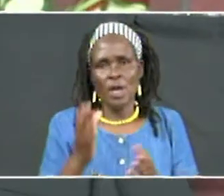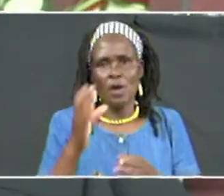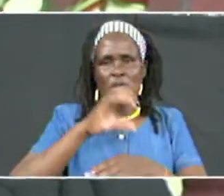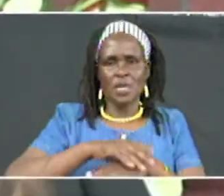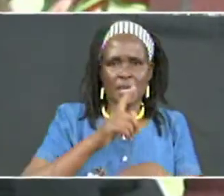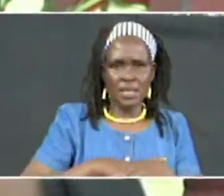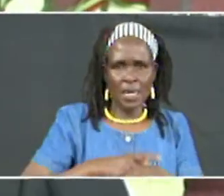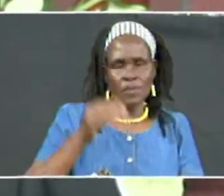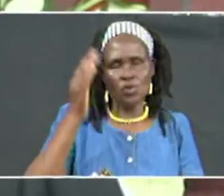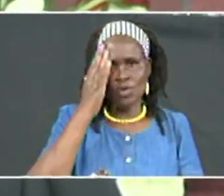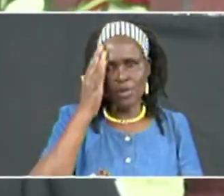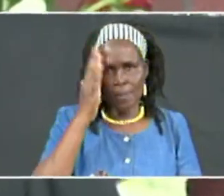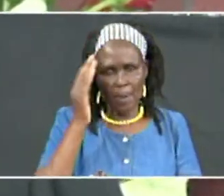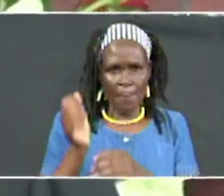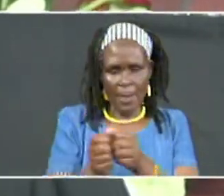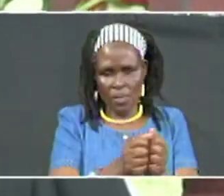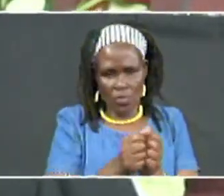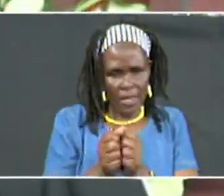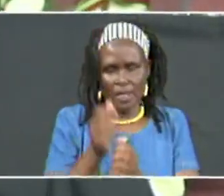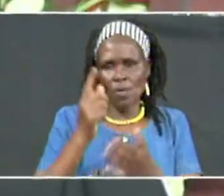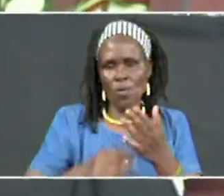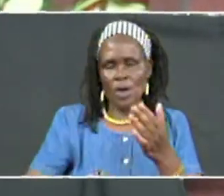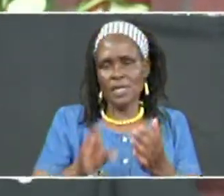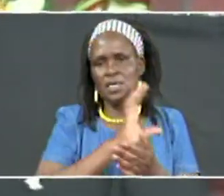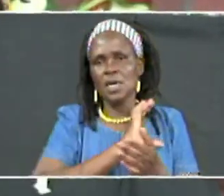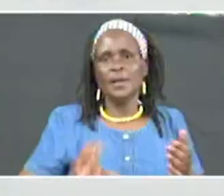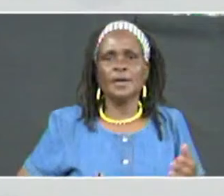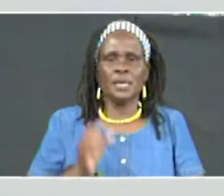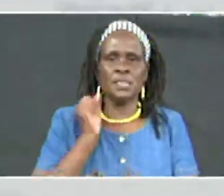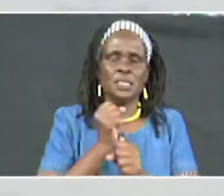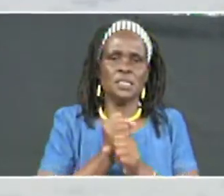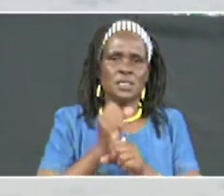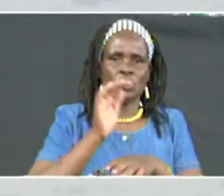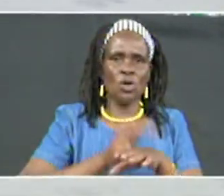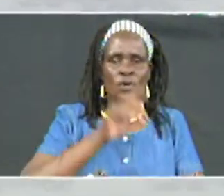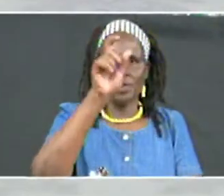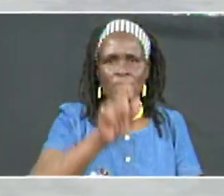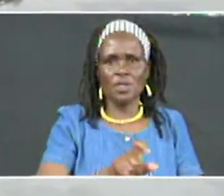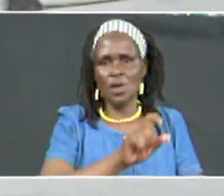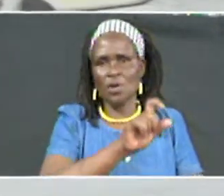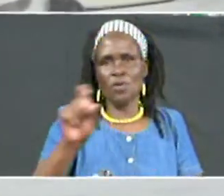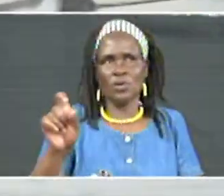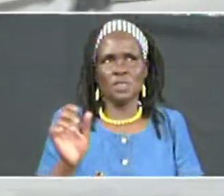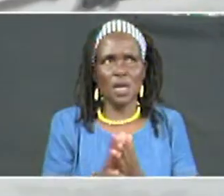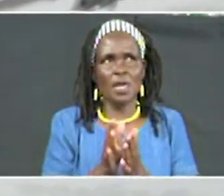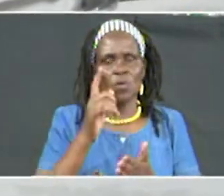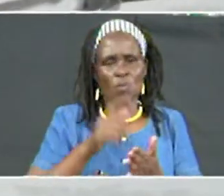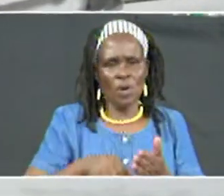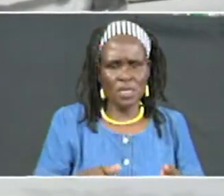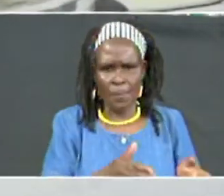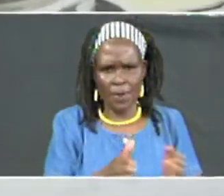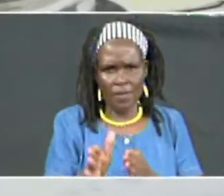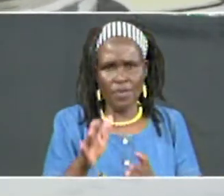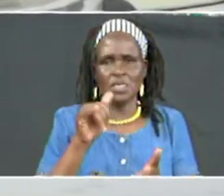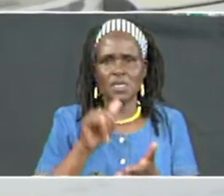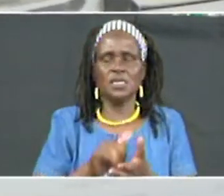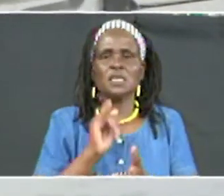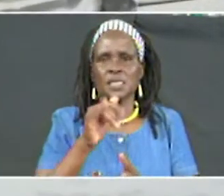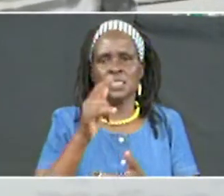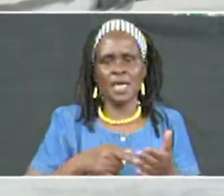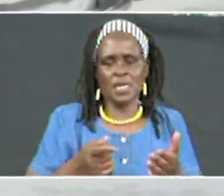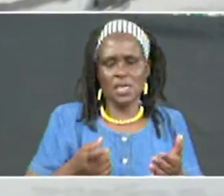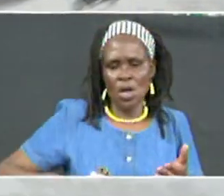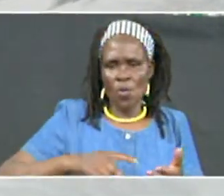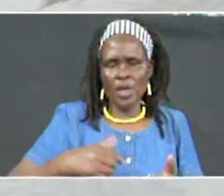remember together what Christ did on the cross. And what a privilege that is, that we have